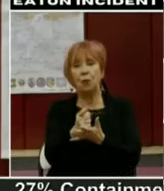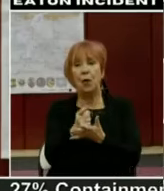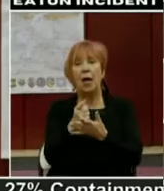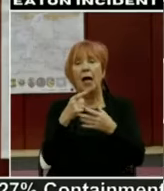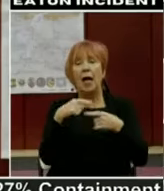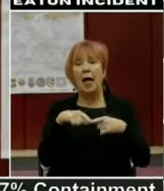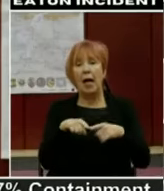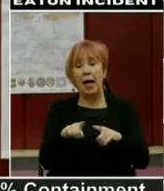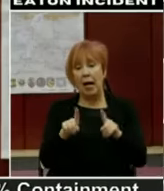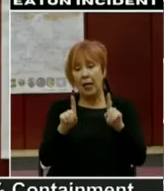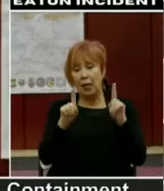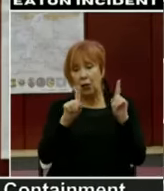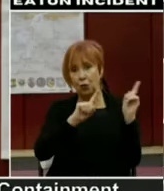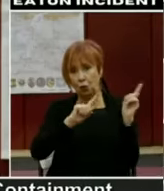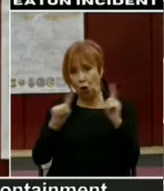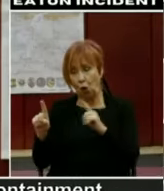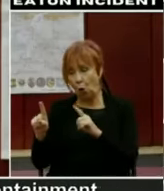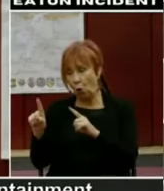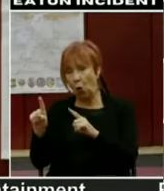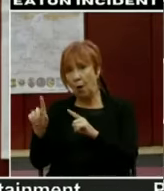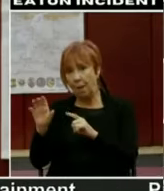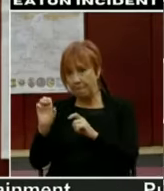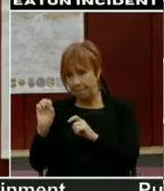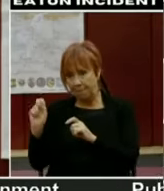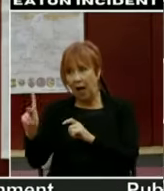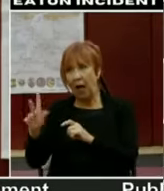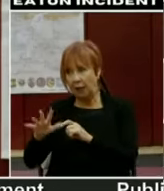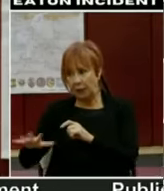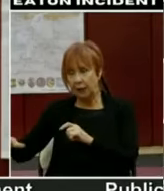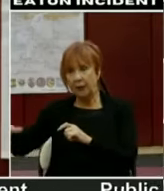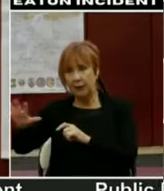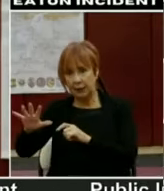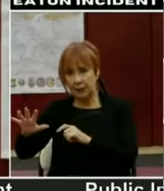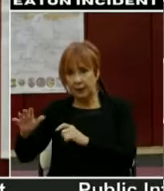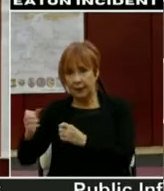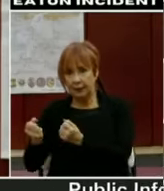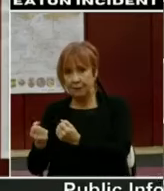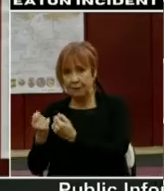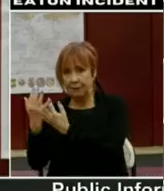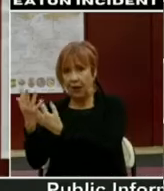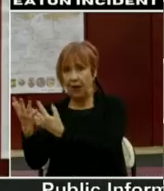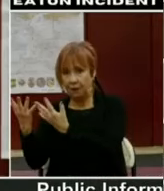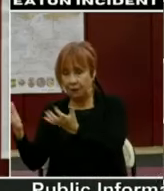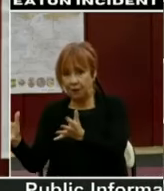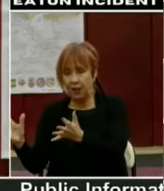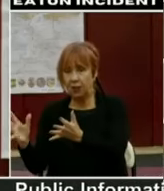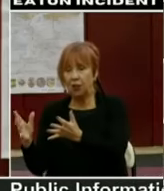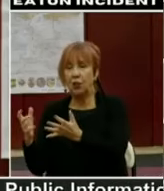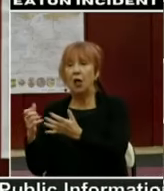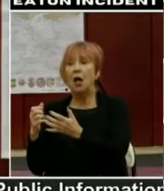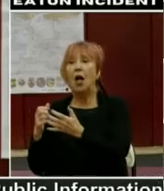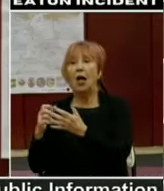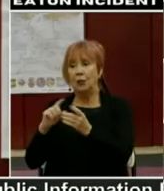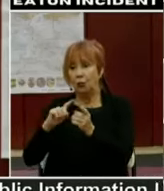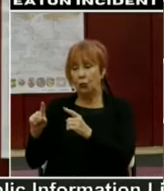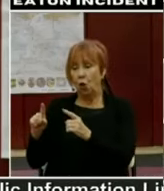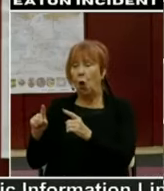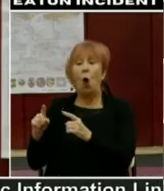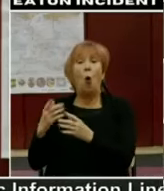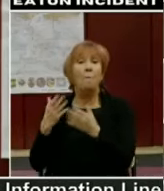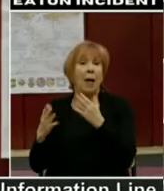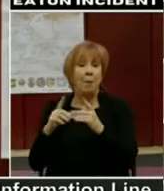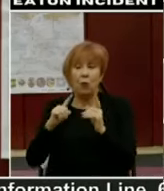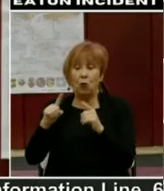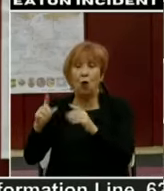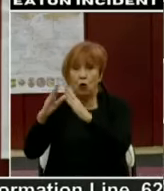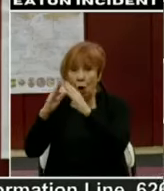go back into areas where there either's been a lot of fire or you're going back into your homes that are intact,